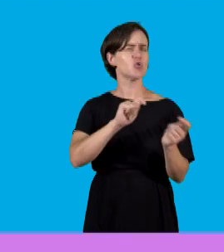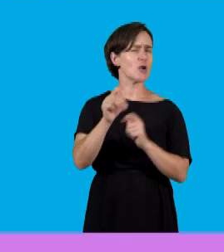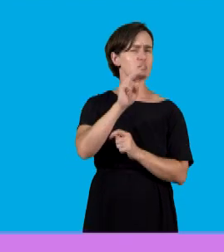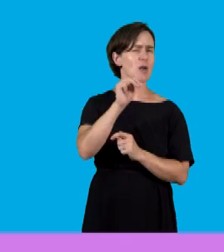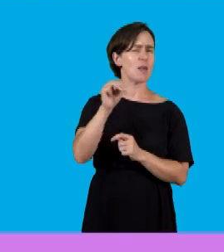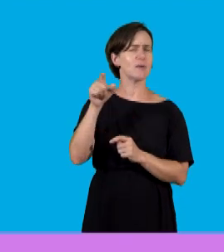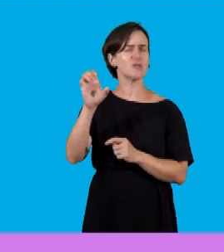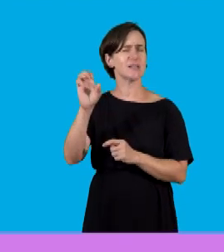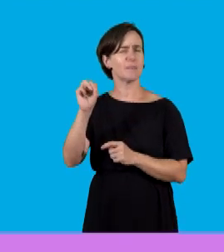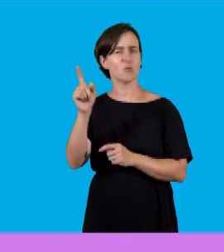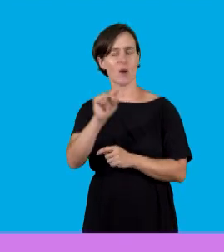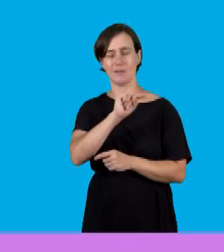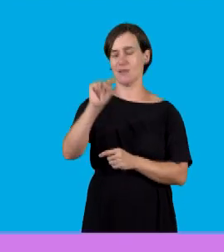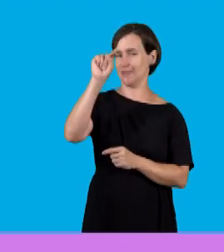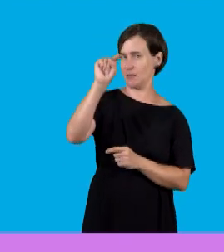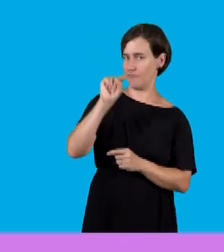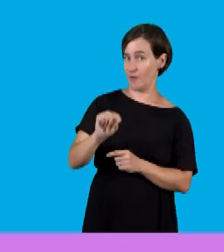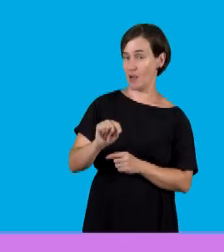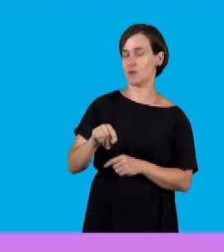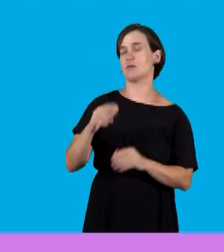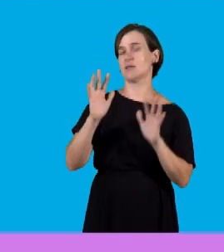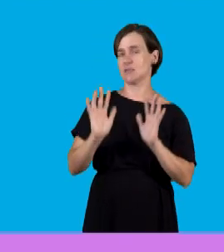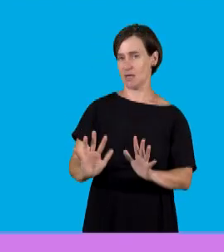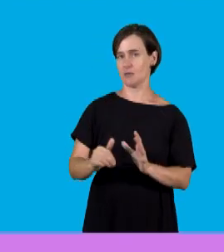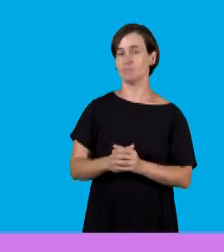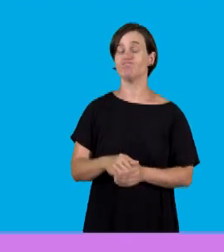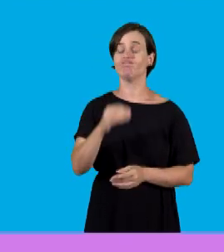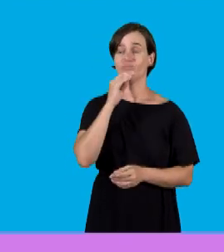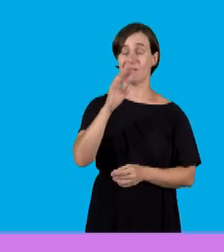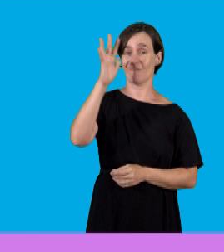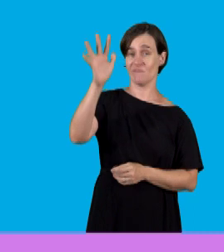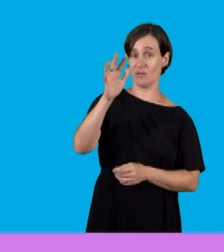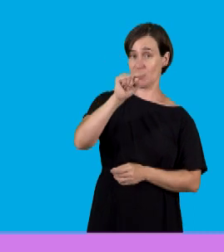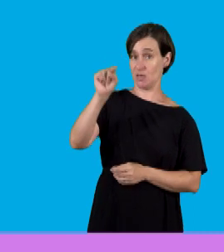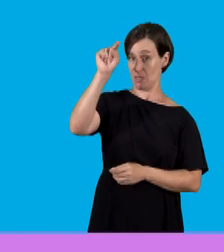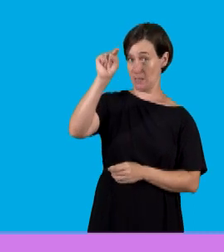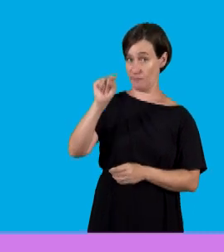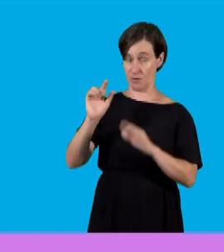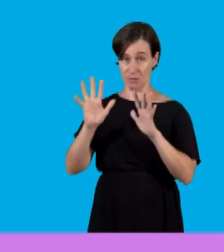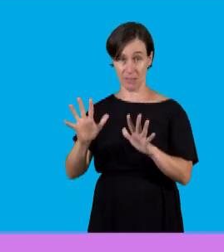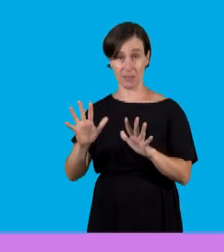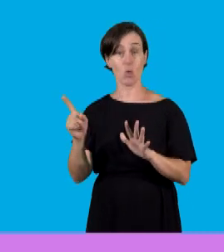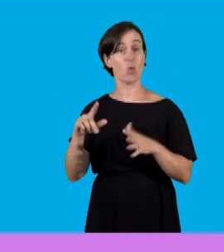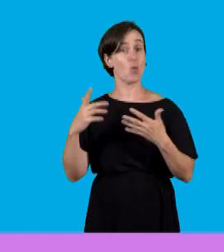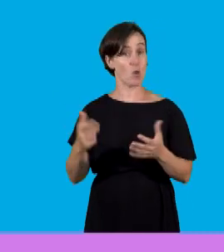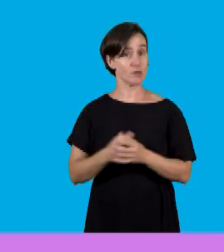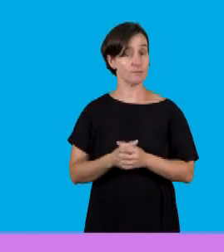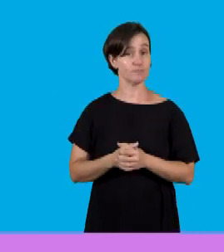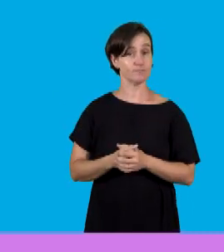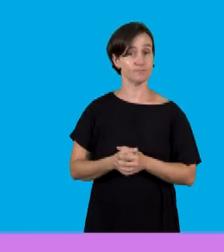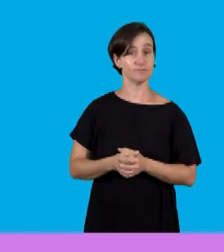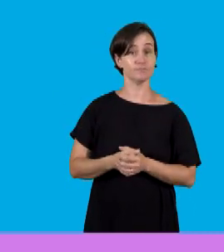to centimeter, we divide. So we divide by 10. So we're going to say 15 divided by 10. It will give